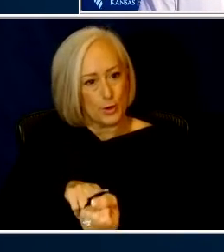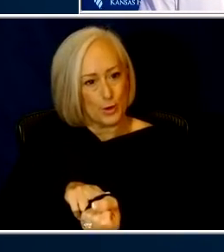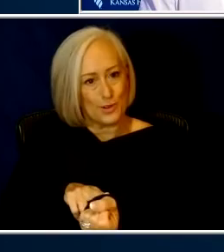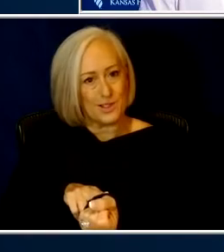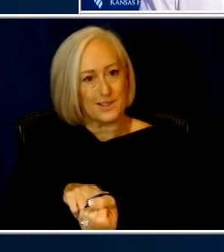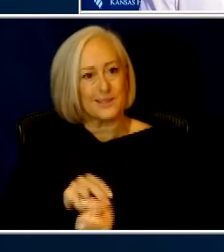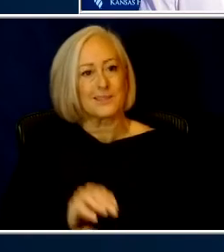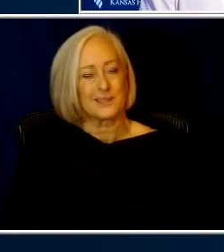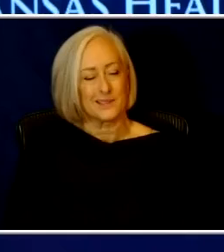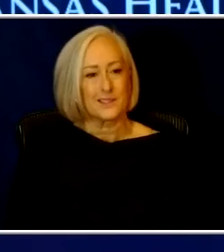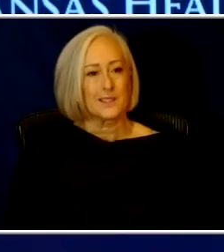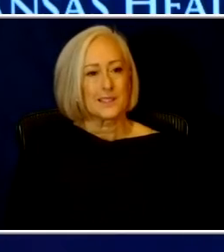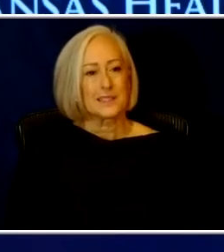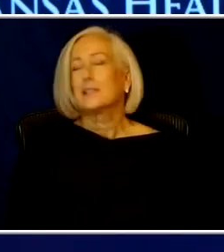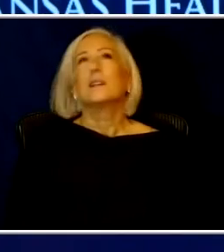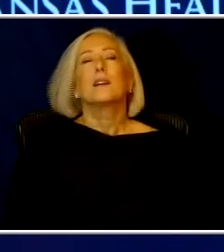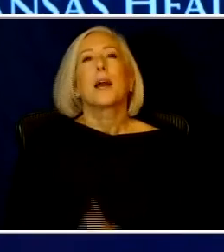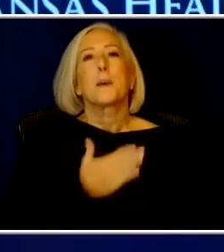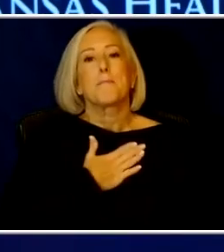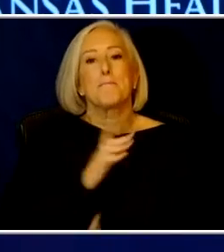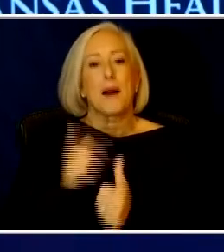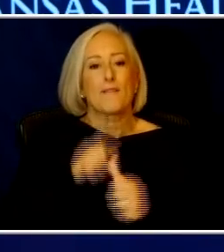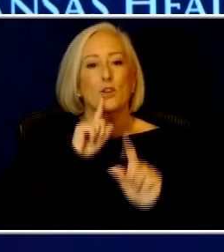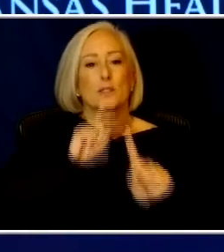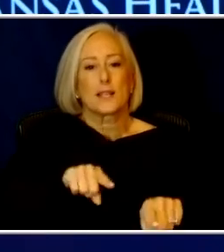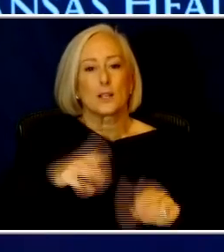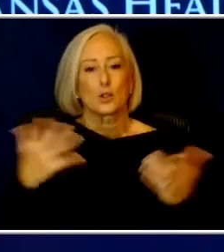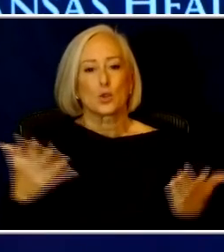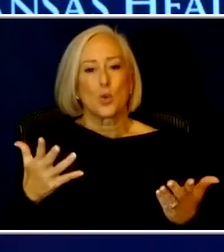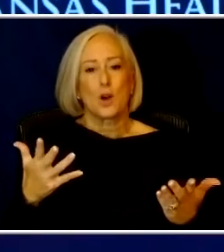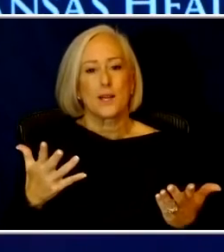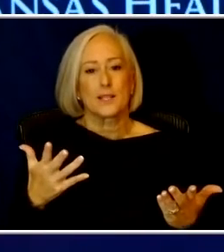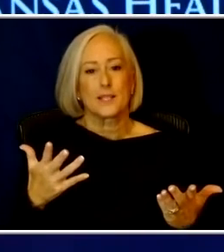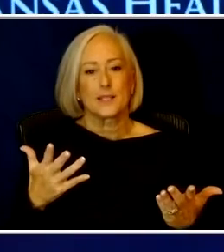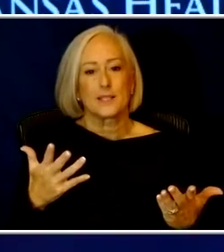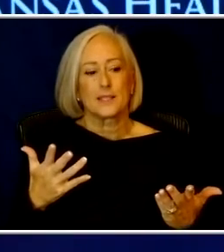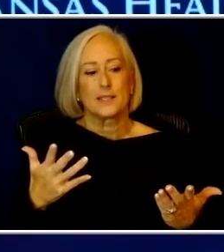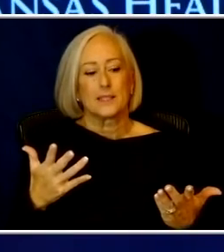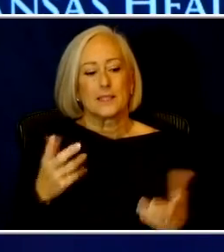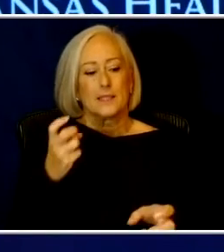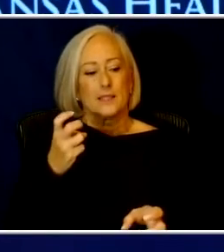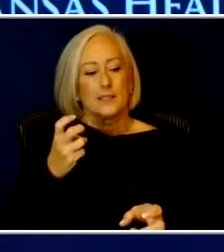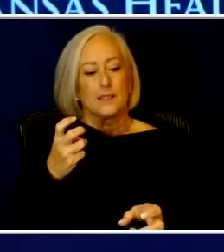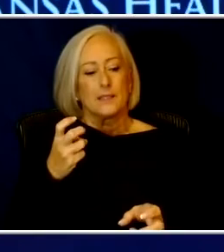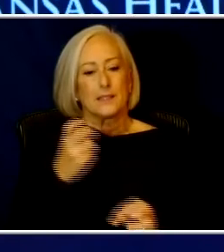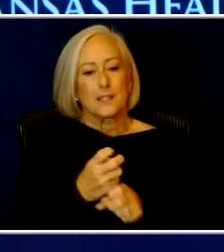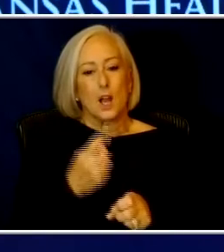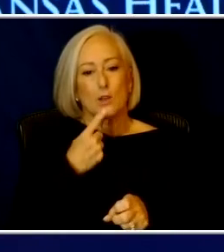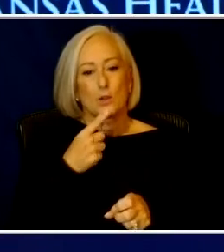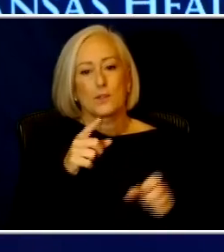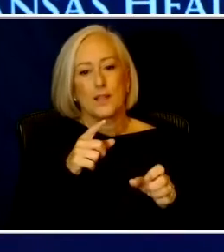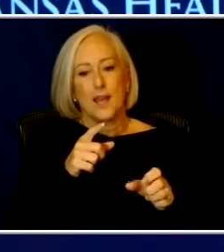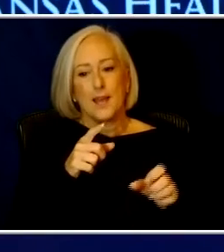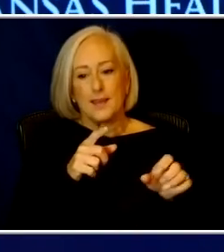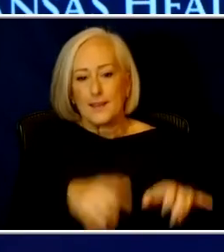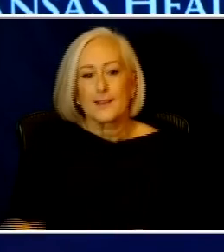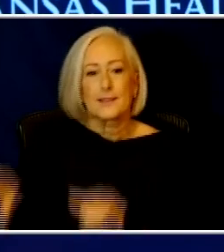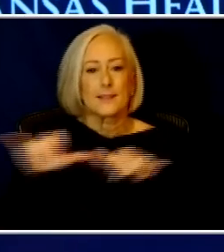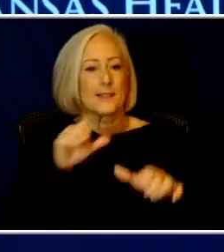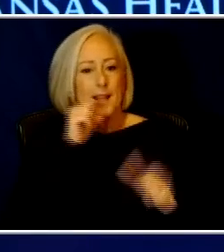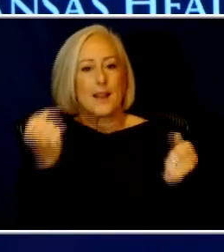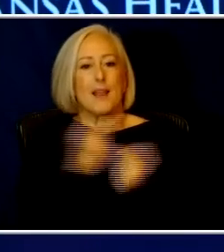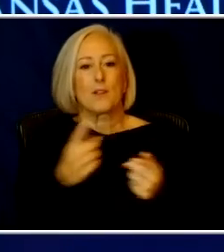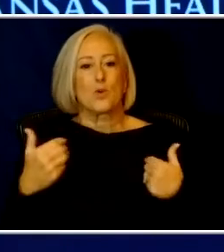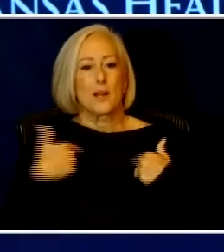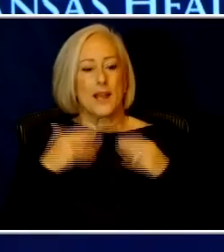think my first answer is it's hard to say that on a consistent basis because A, not everybody has family members, B, not every family member feels comfortable,